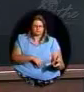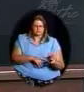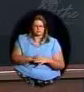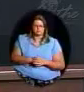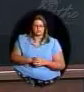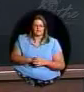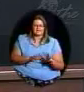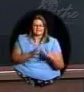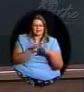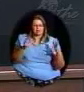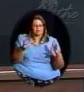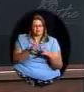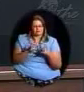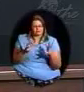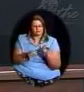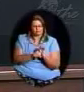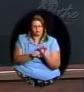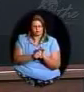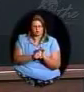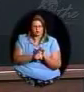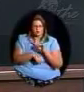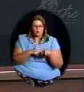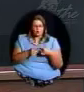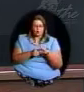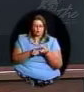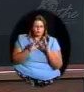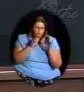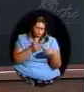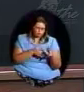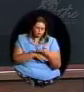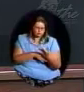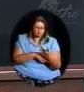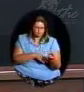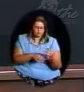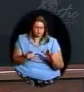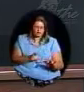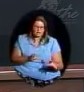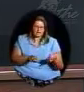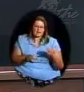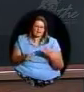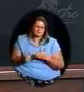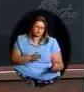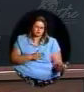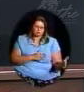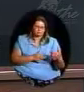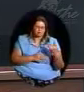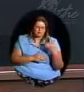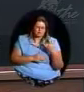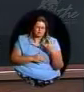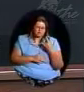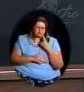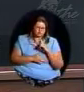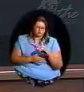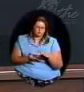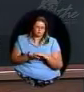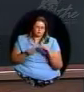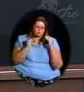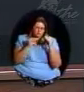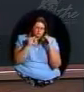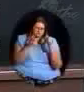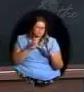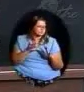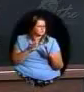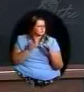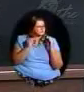a lot of work. When you look at those 41 action plans, when the teaching and learning department started really